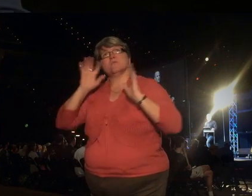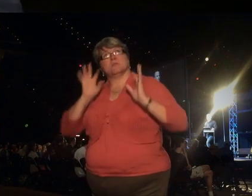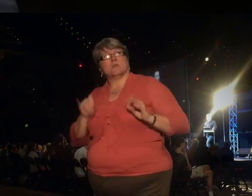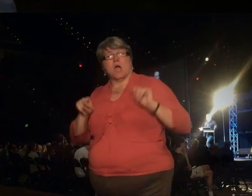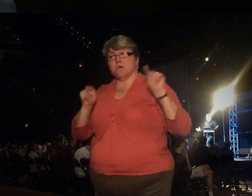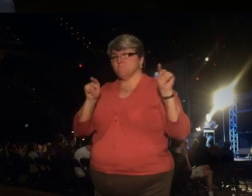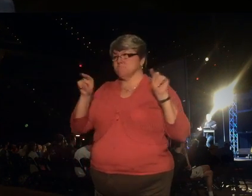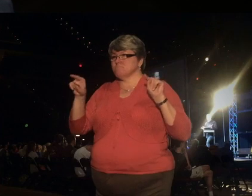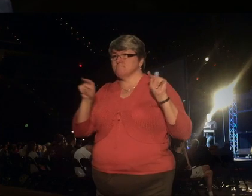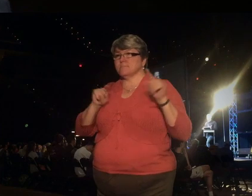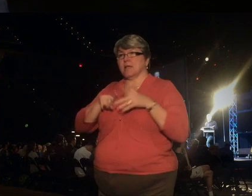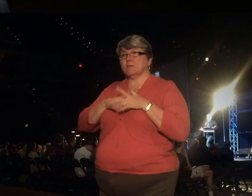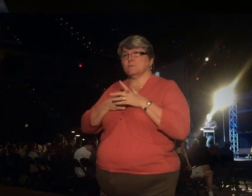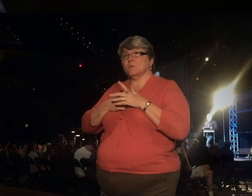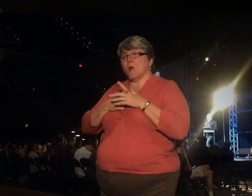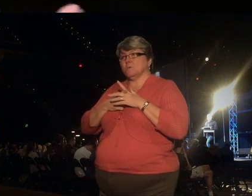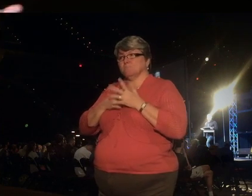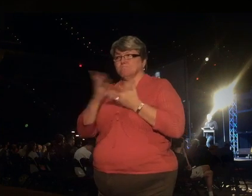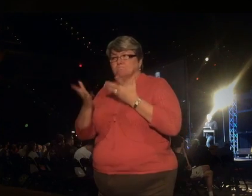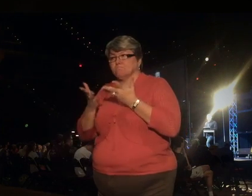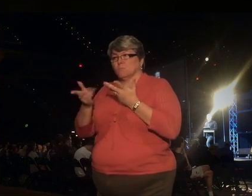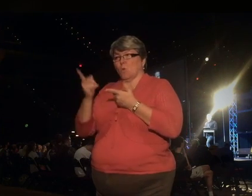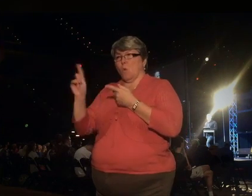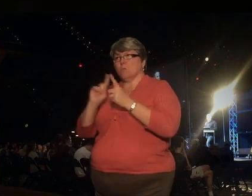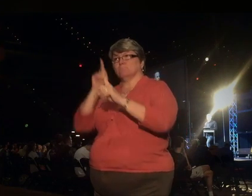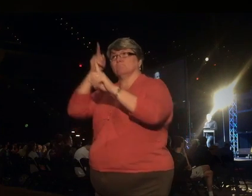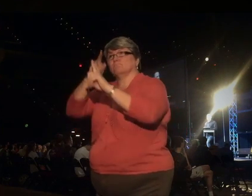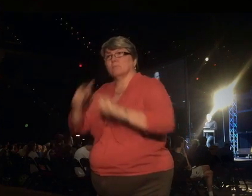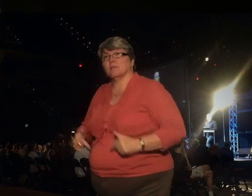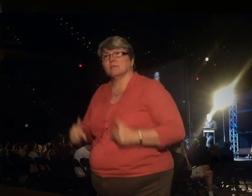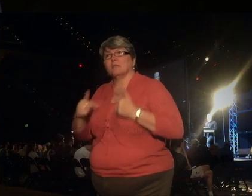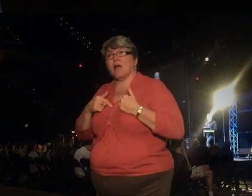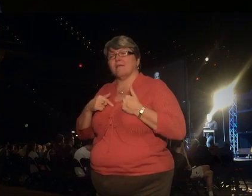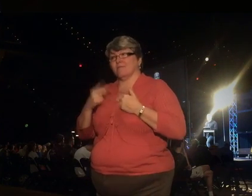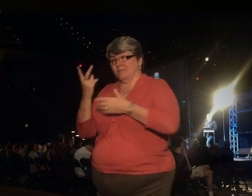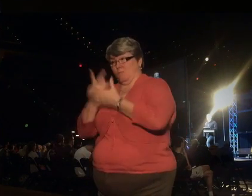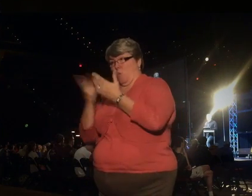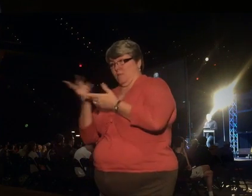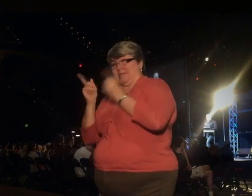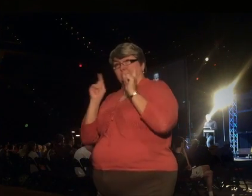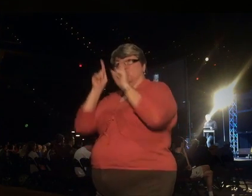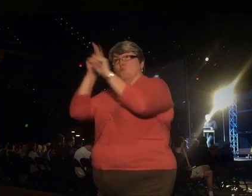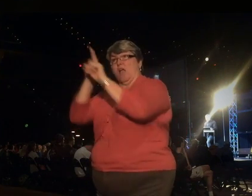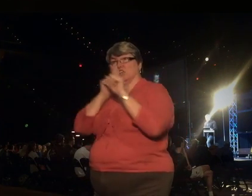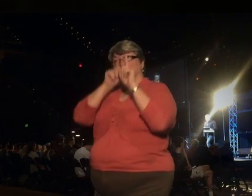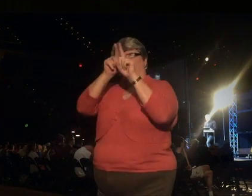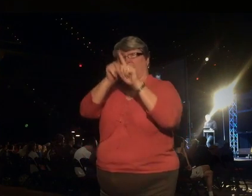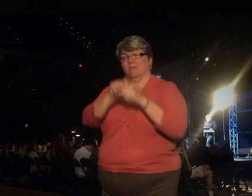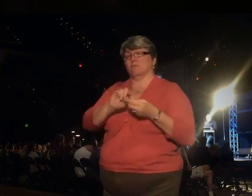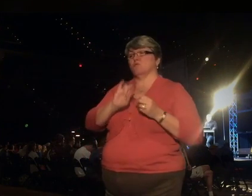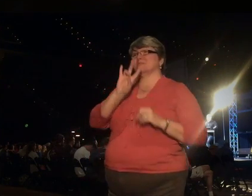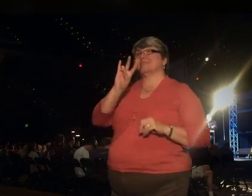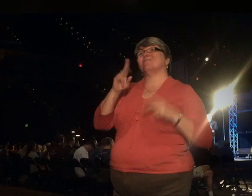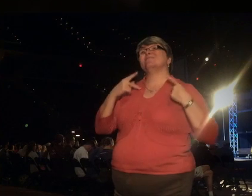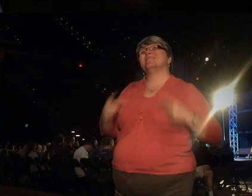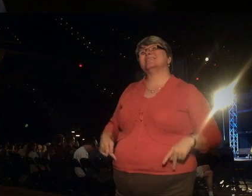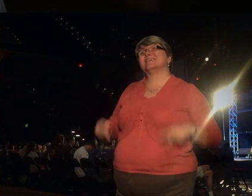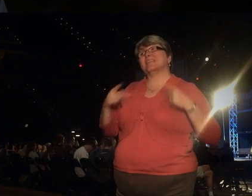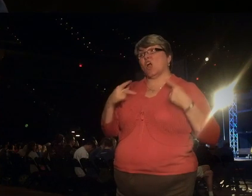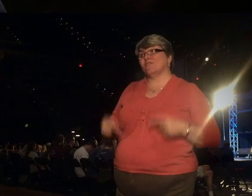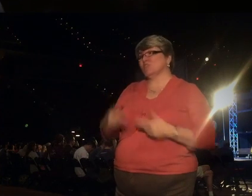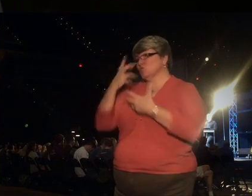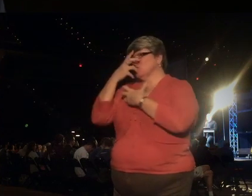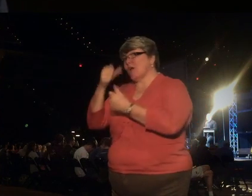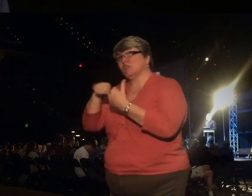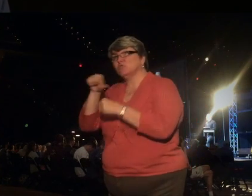to someone, where do they ultimately see their life going? Are we going in the same direction? And number 7 is physically. Are you physically attracted to them? That